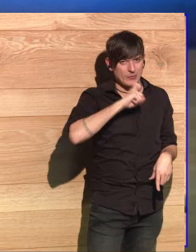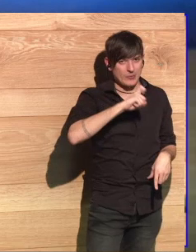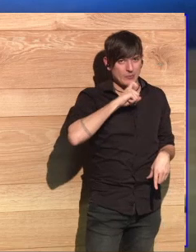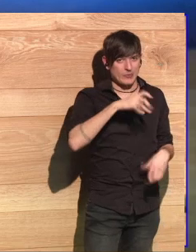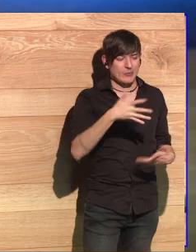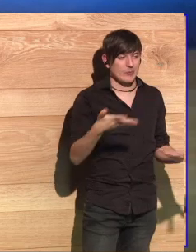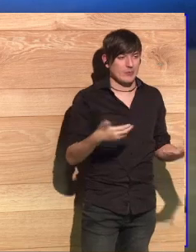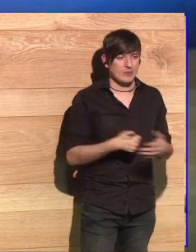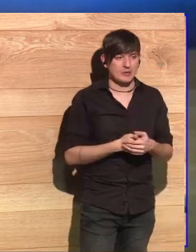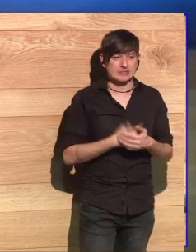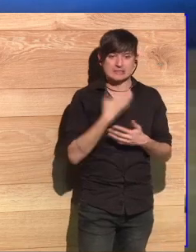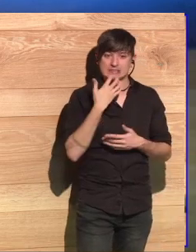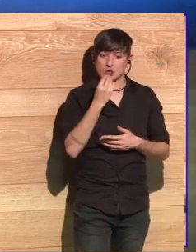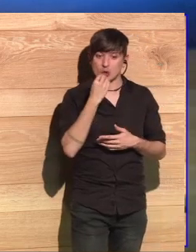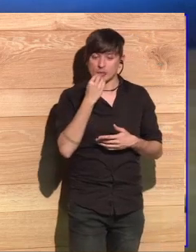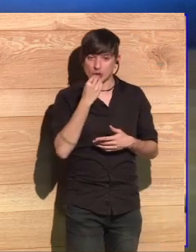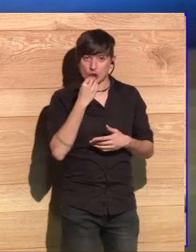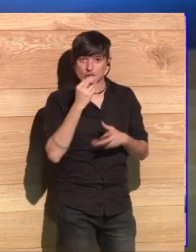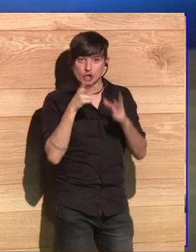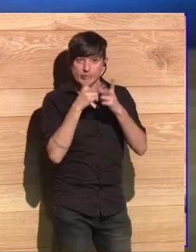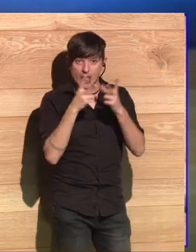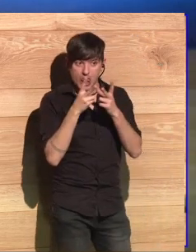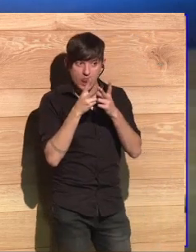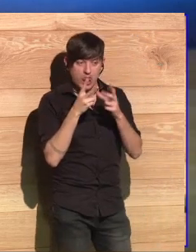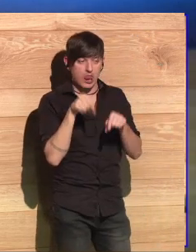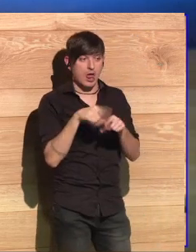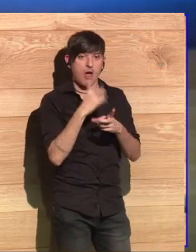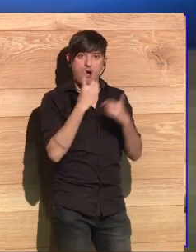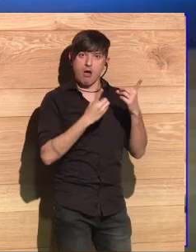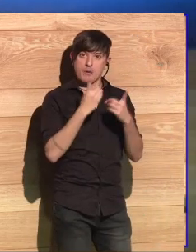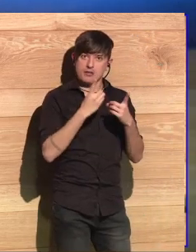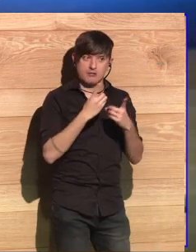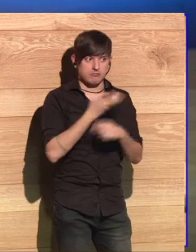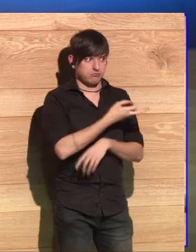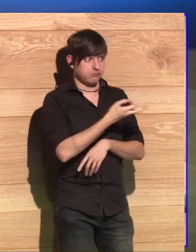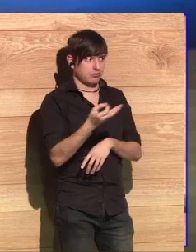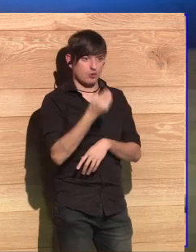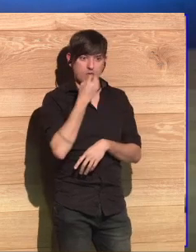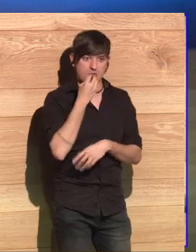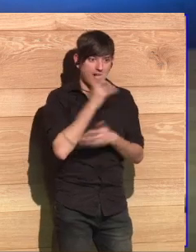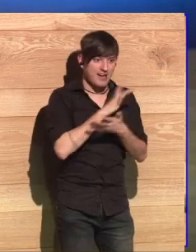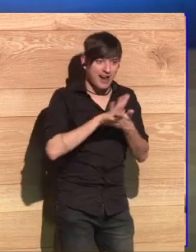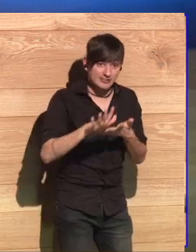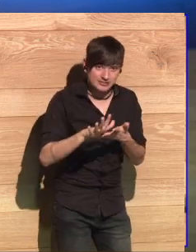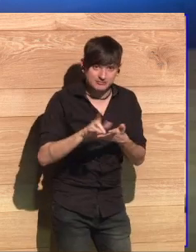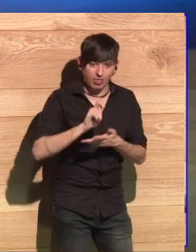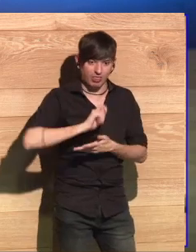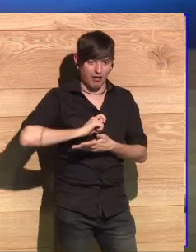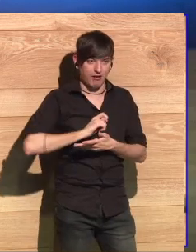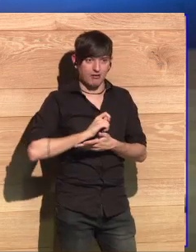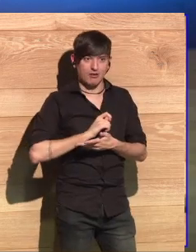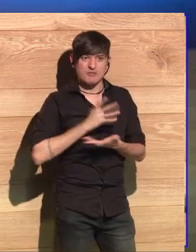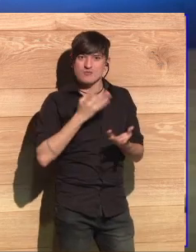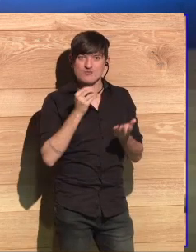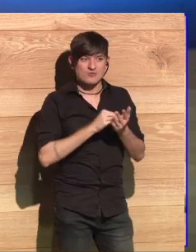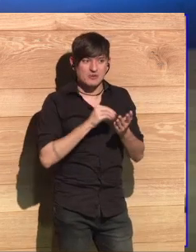from restaurants, and it's great to get it, but sometimes it's past its due date and it gives you